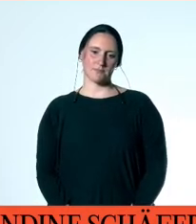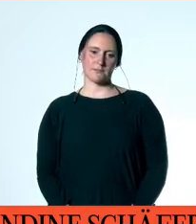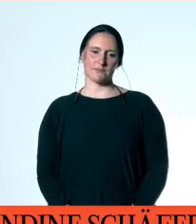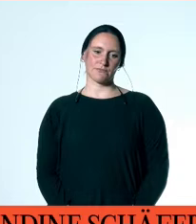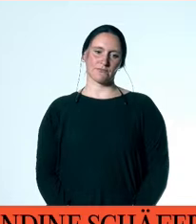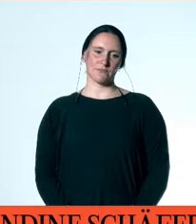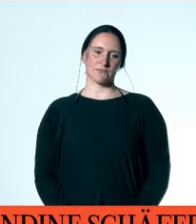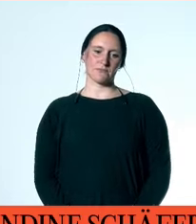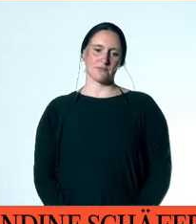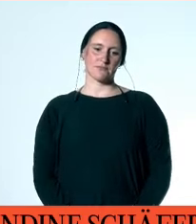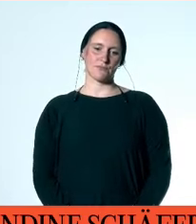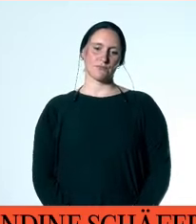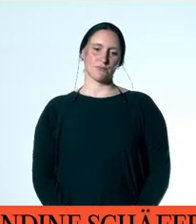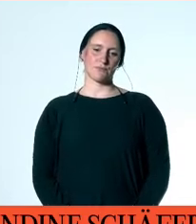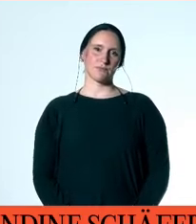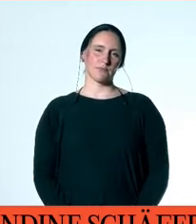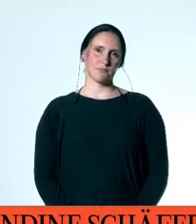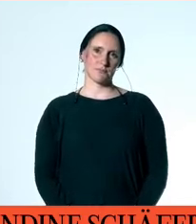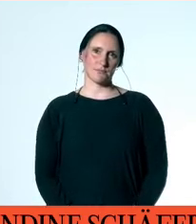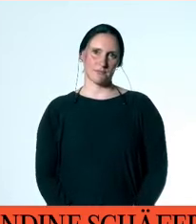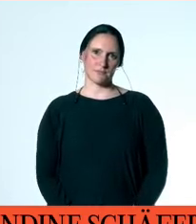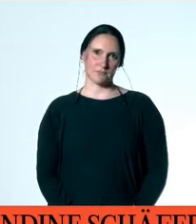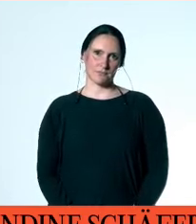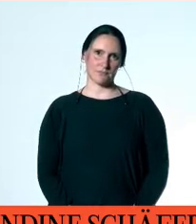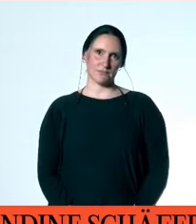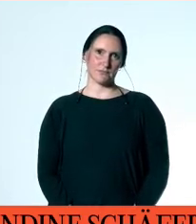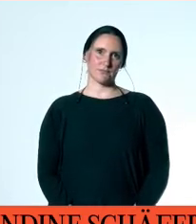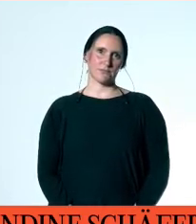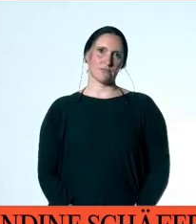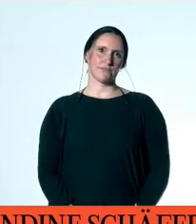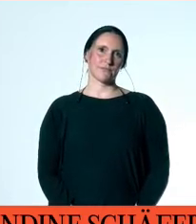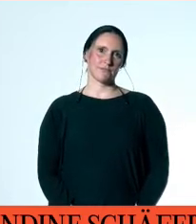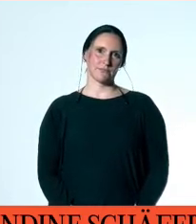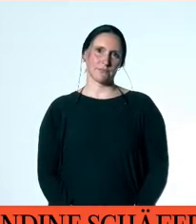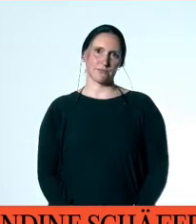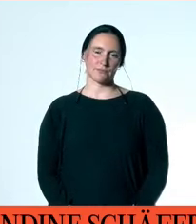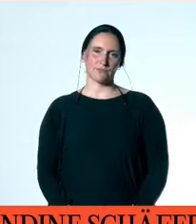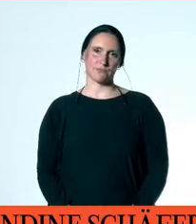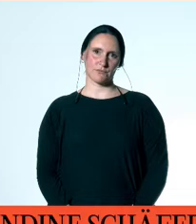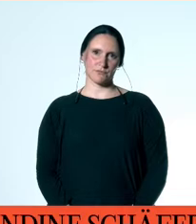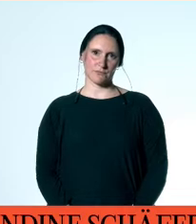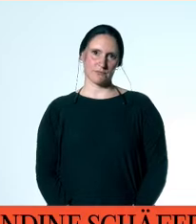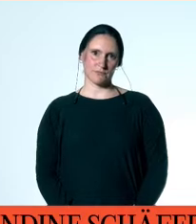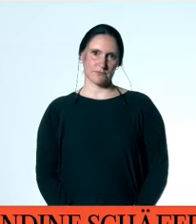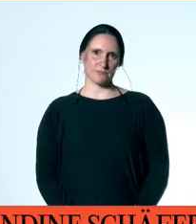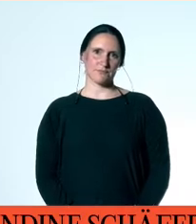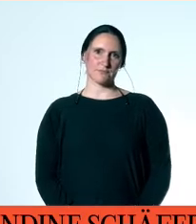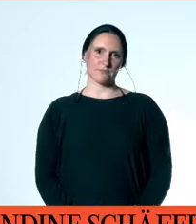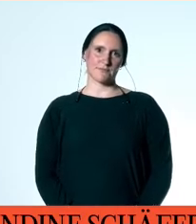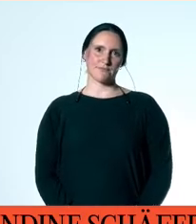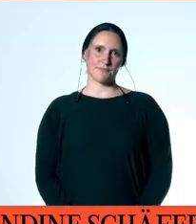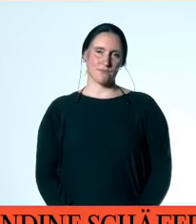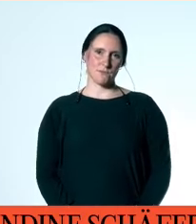vorwärts zu gehen. Wir wollen unsere Praxis gemeinsam entwickeln, um eben eine Vielzahl von Themen